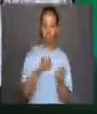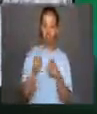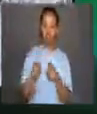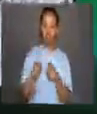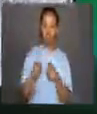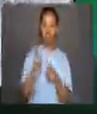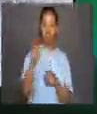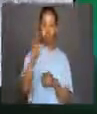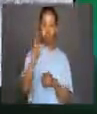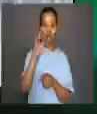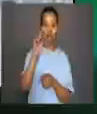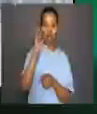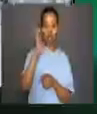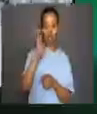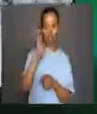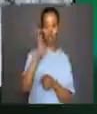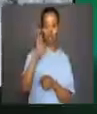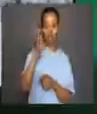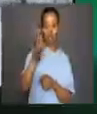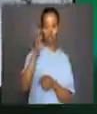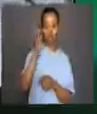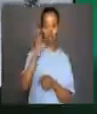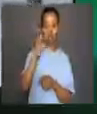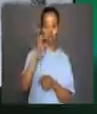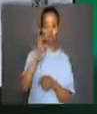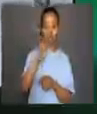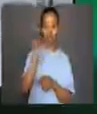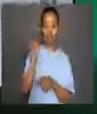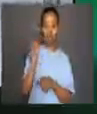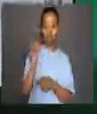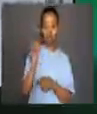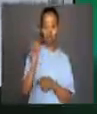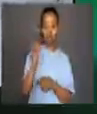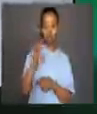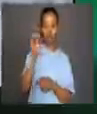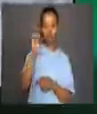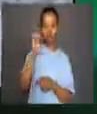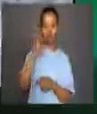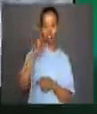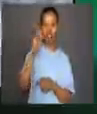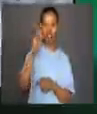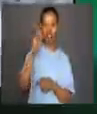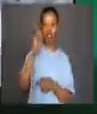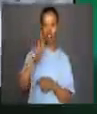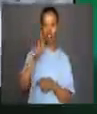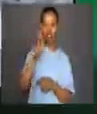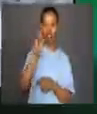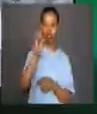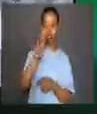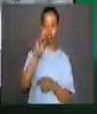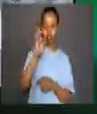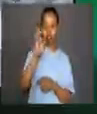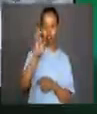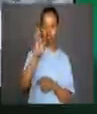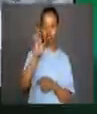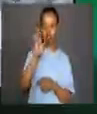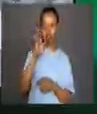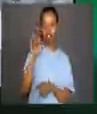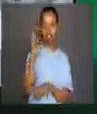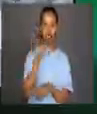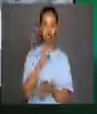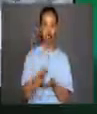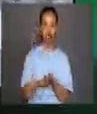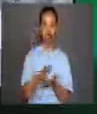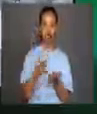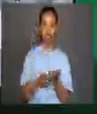pine, fir, and spruce trees. In addition, deciduous